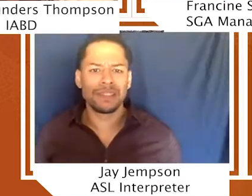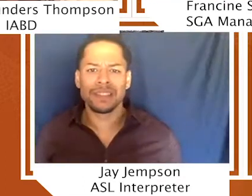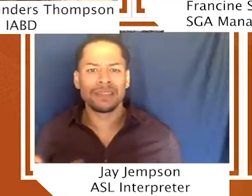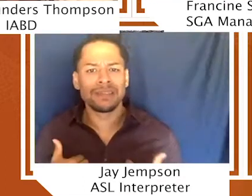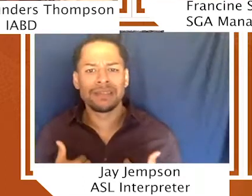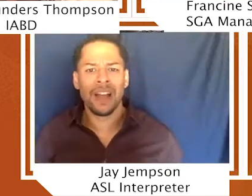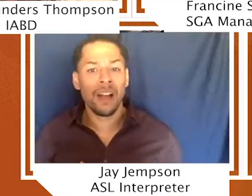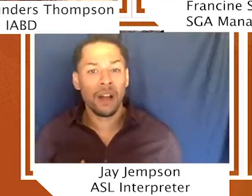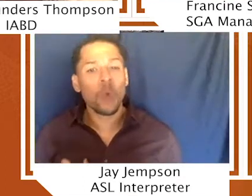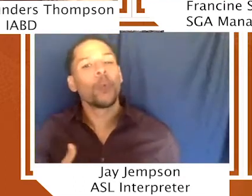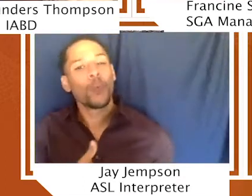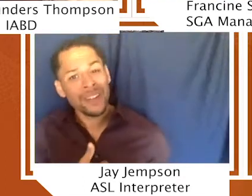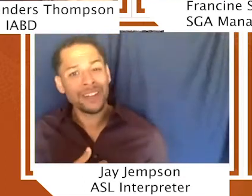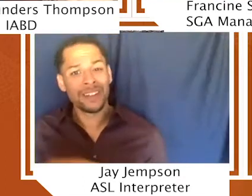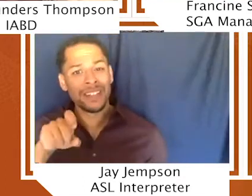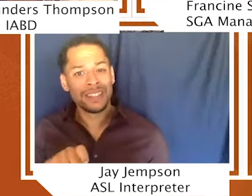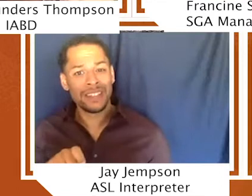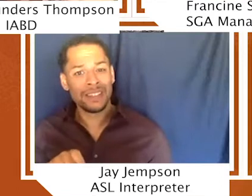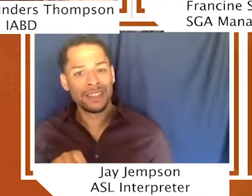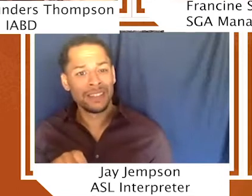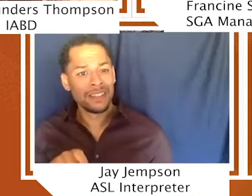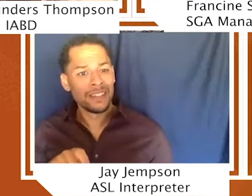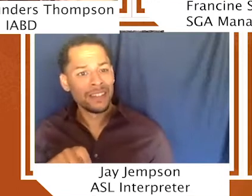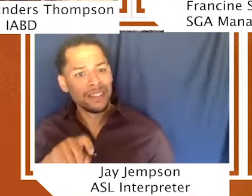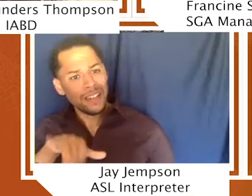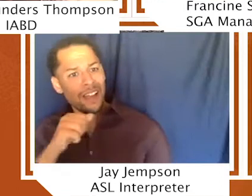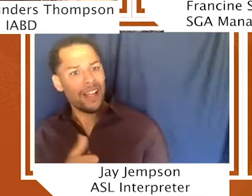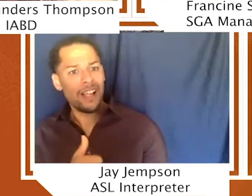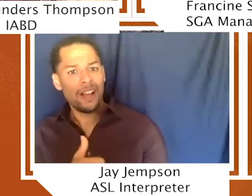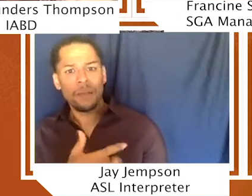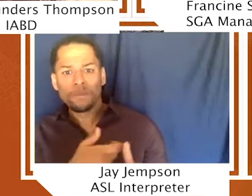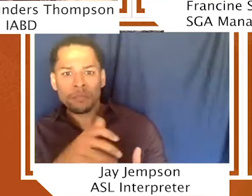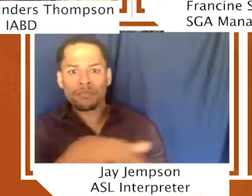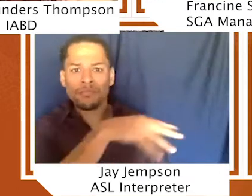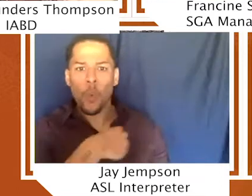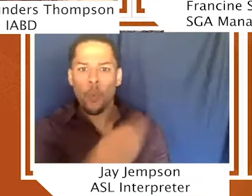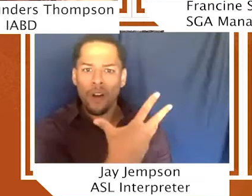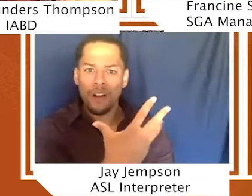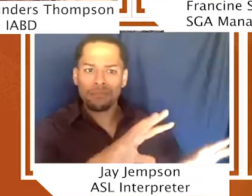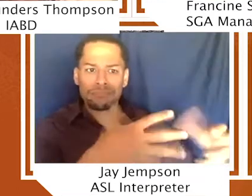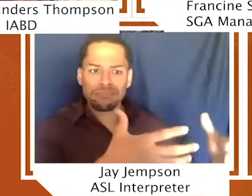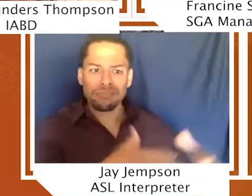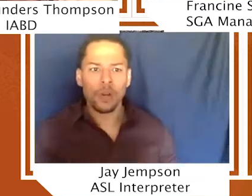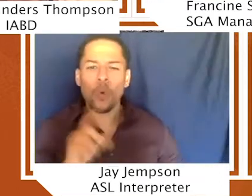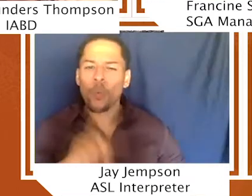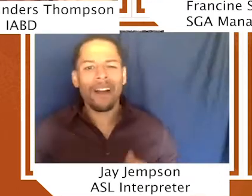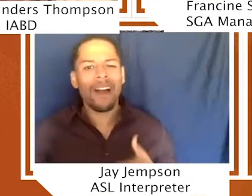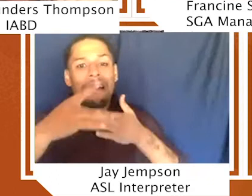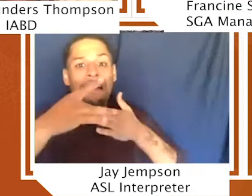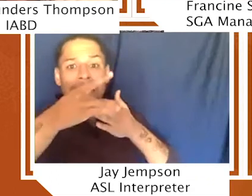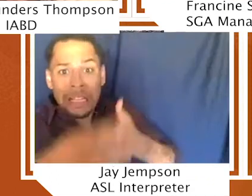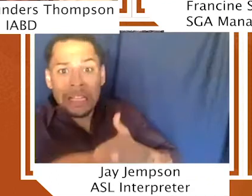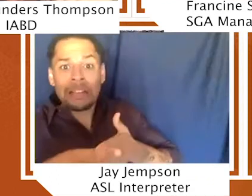We need that help from our white counterparts to be able to do that. We cannot be the ones leading it all the